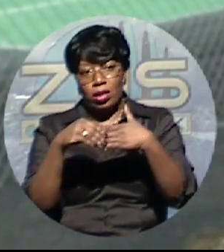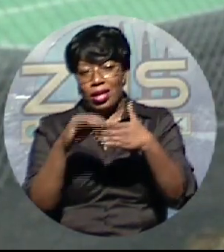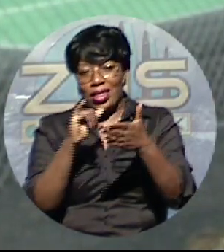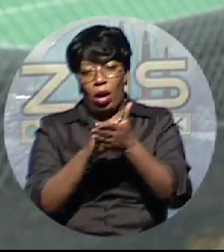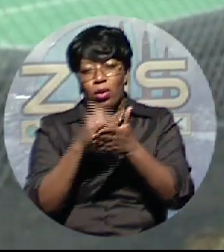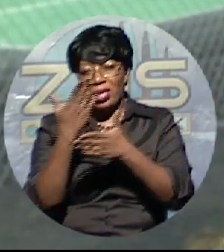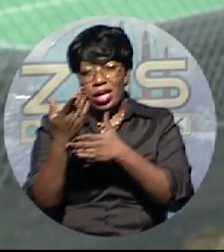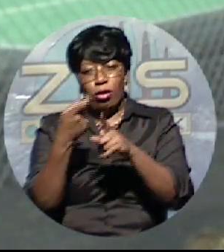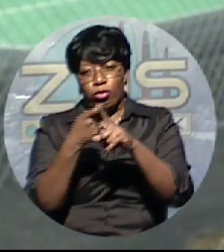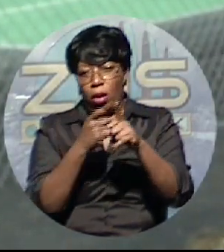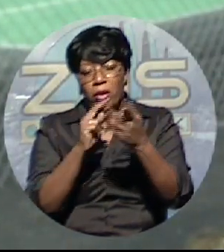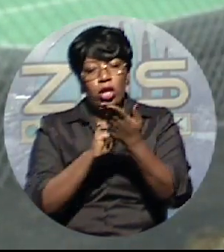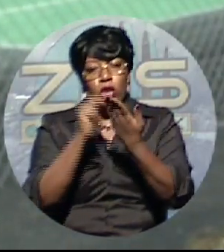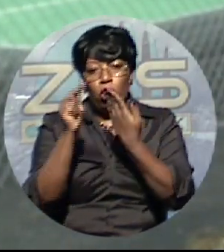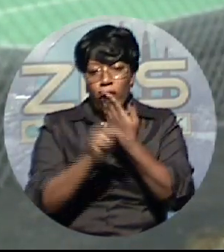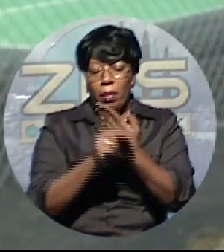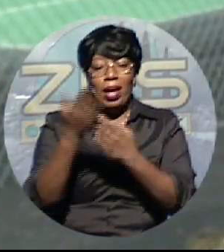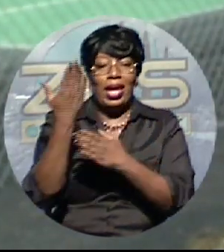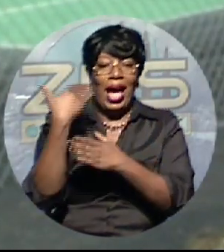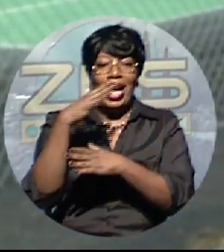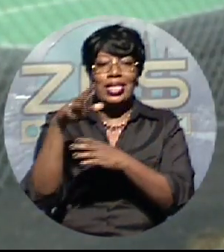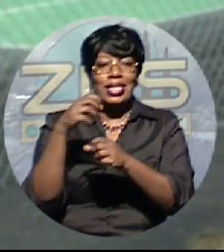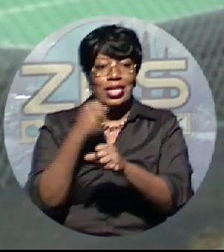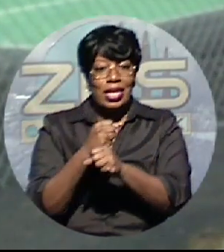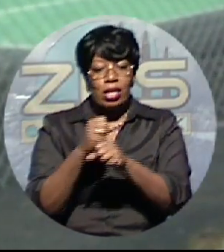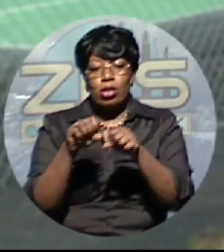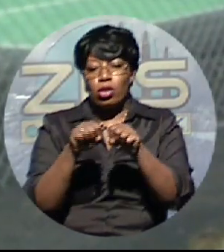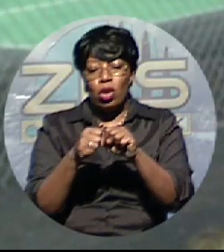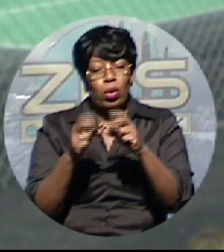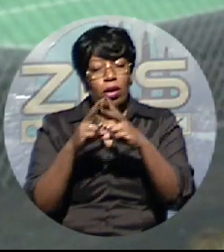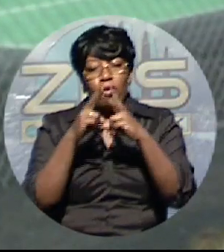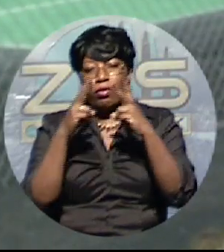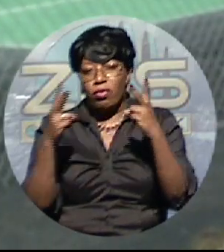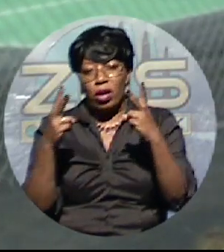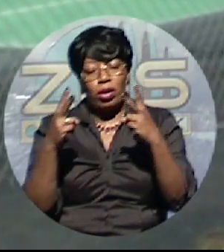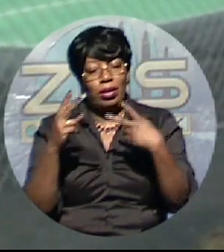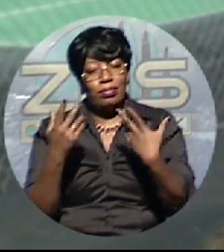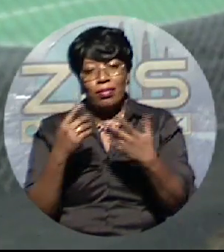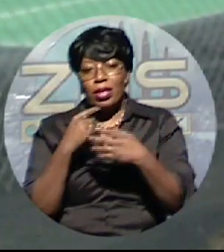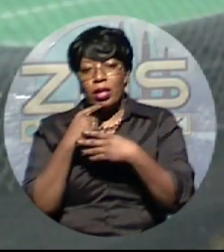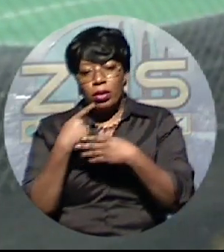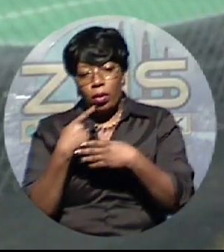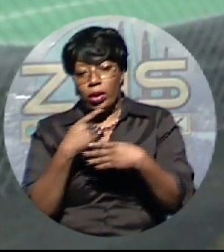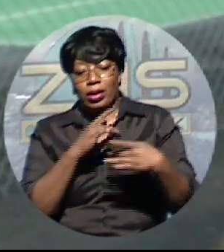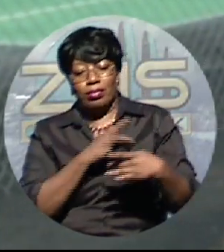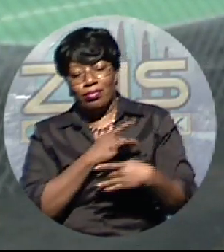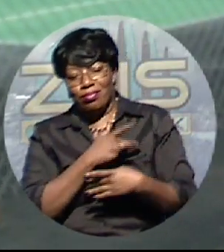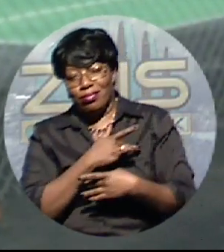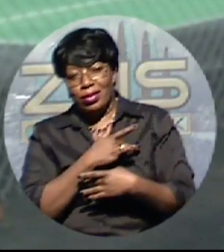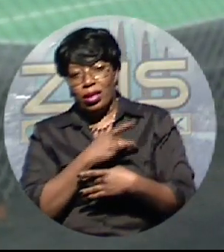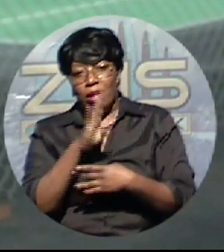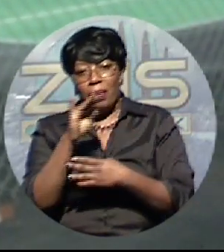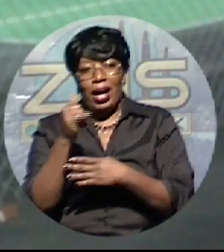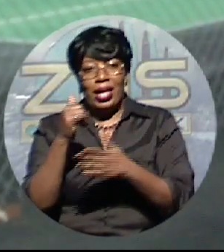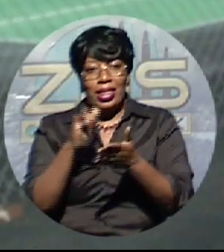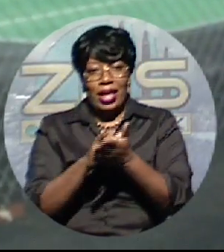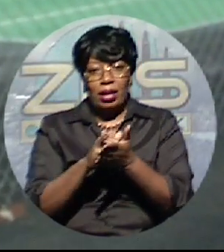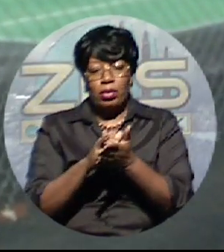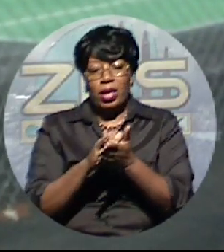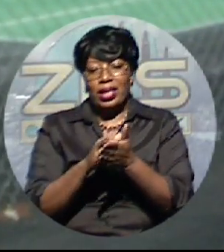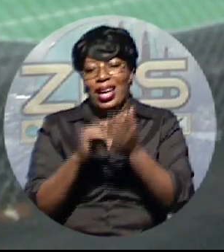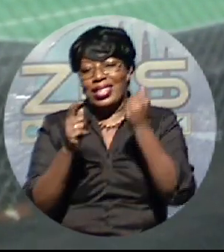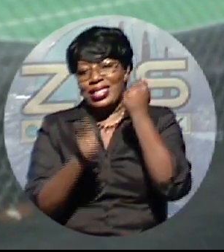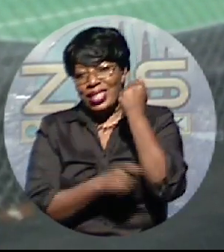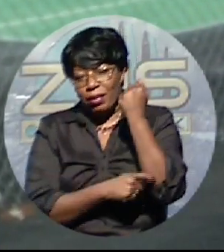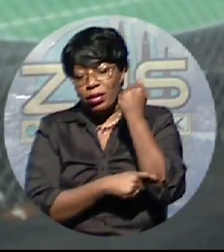since November of last year. And so we were very, very disheartened by that because we've had a couple of attempted